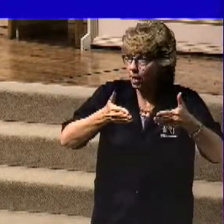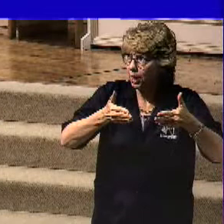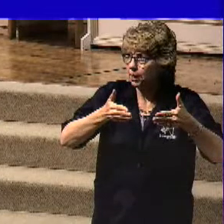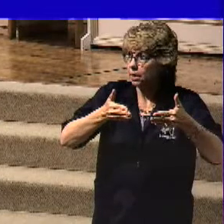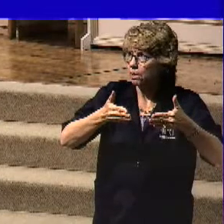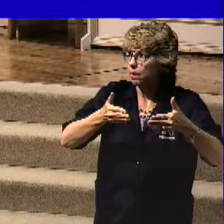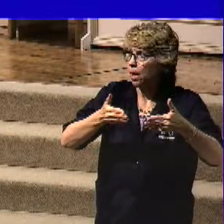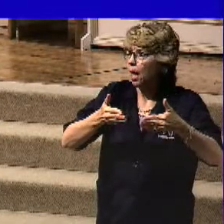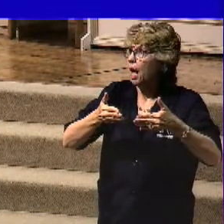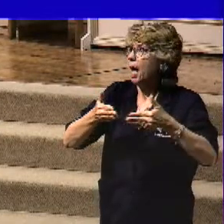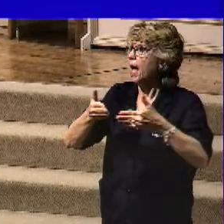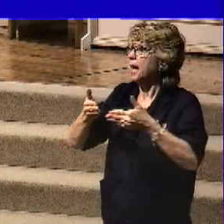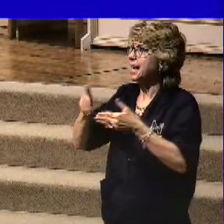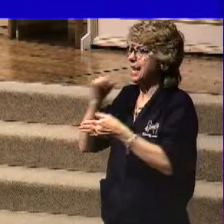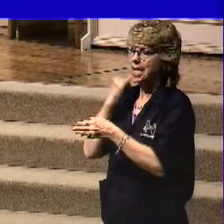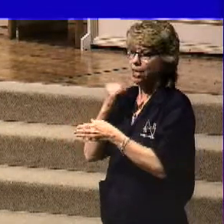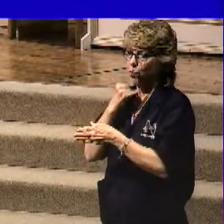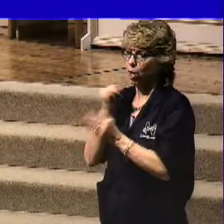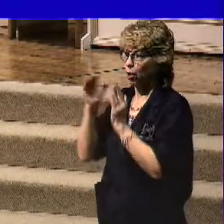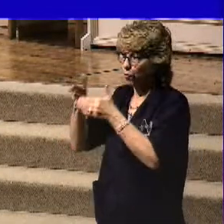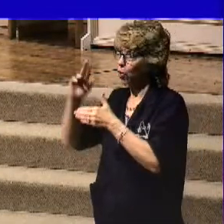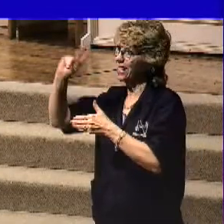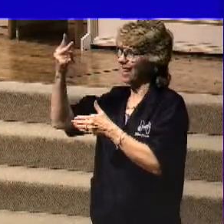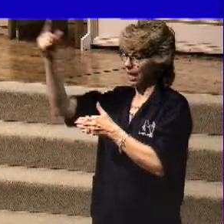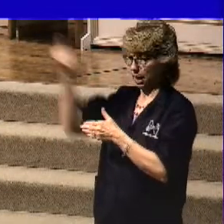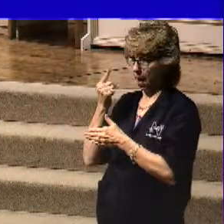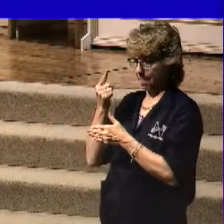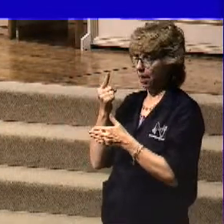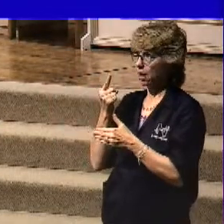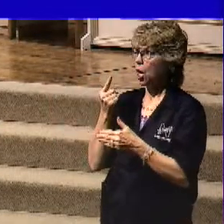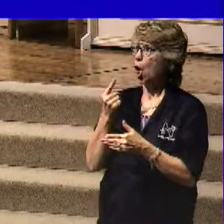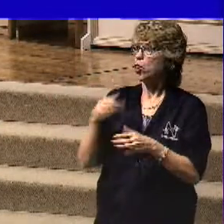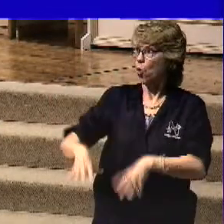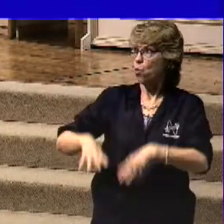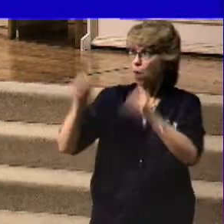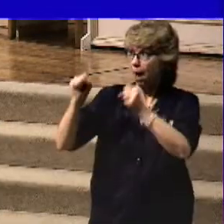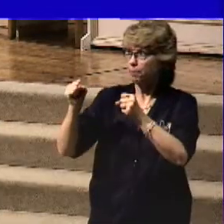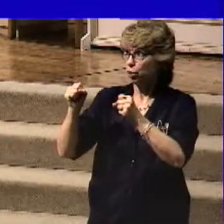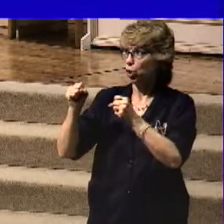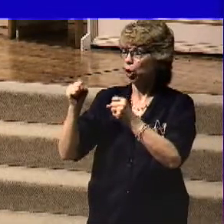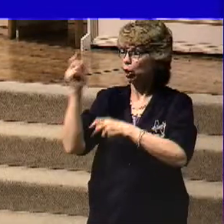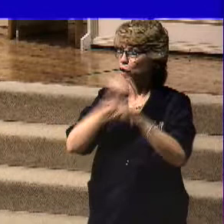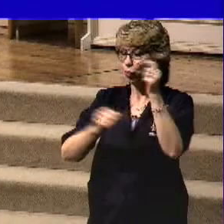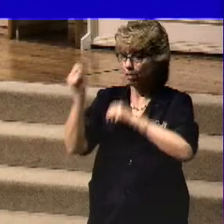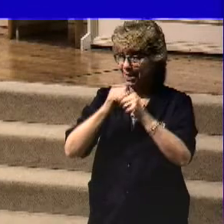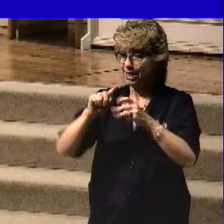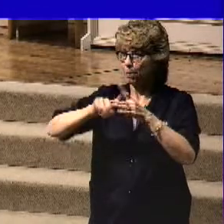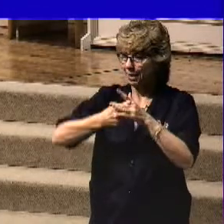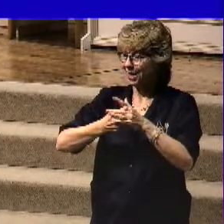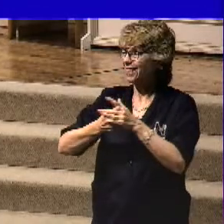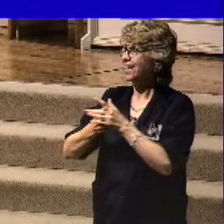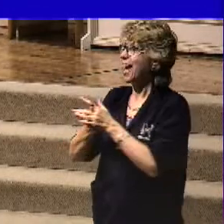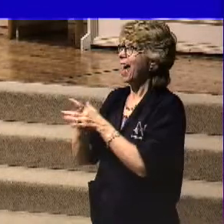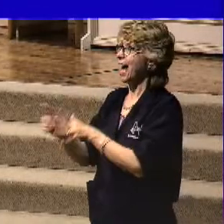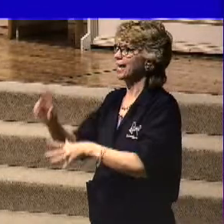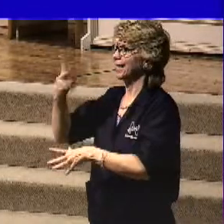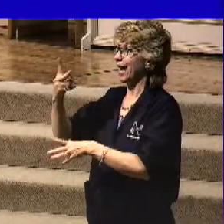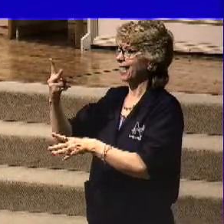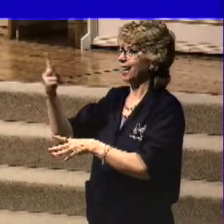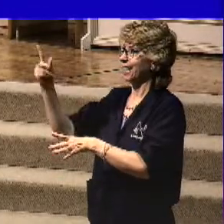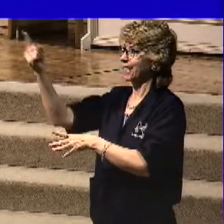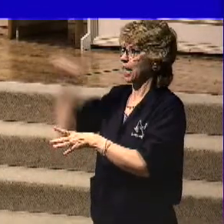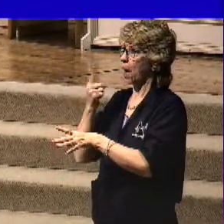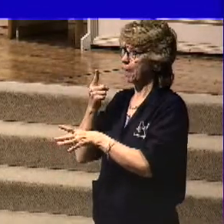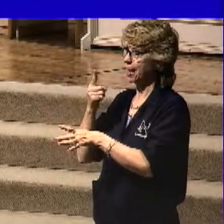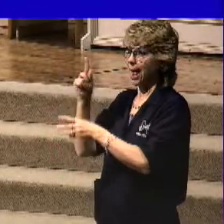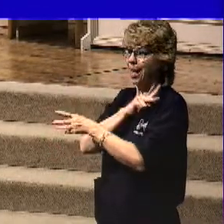in the focus in the second coming. At the rapture, tribulation begins. In the second coming, the kingdom begins. These are two